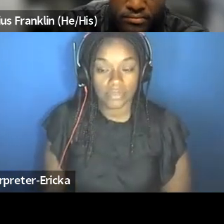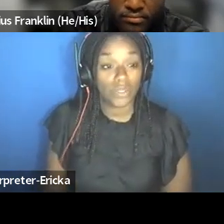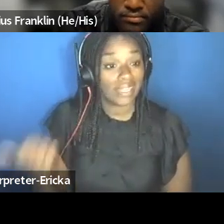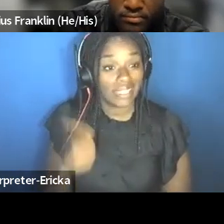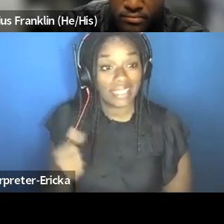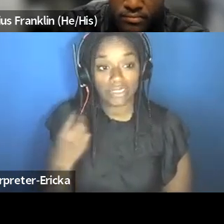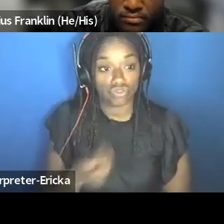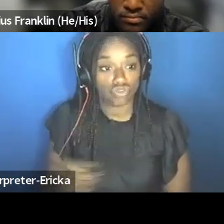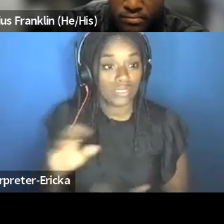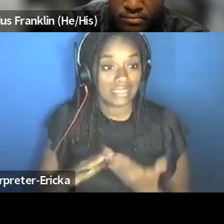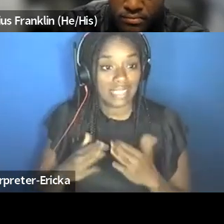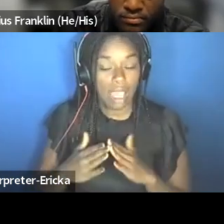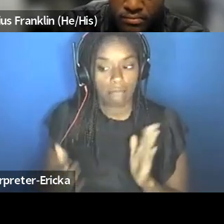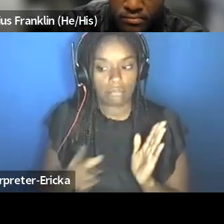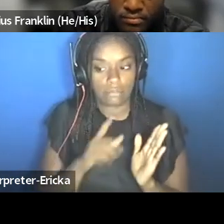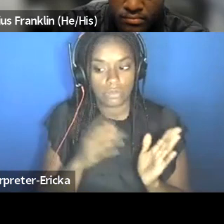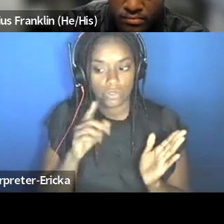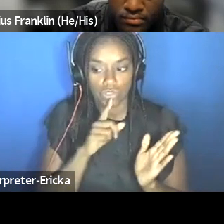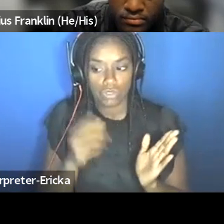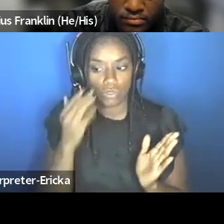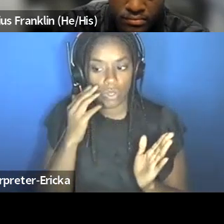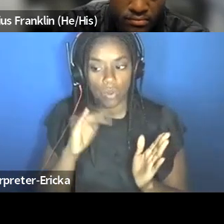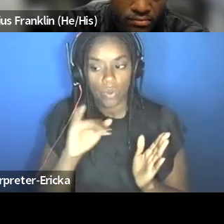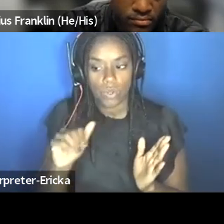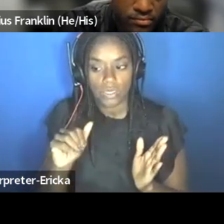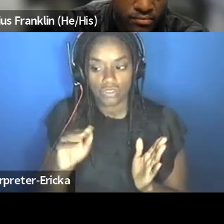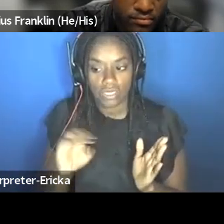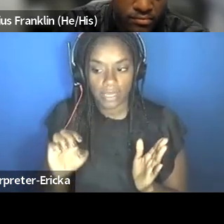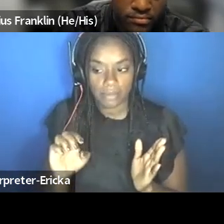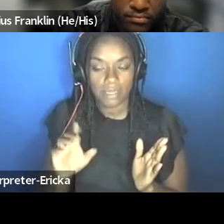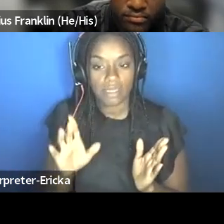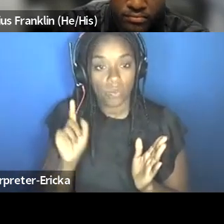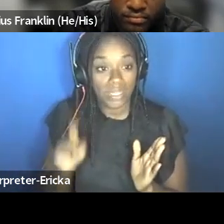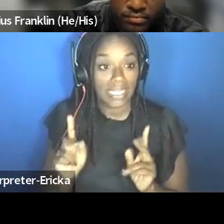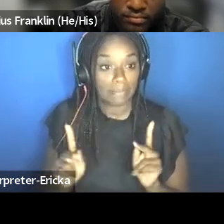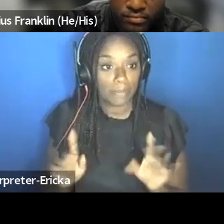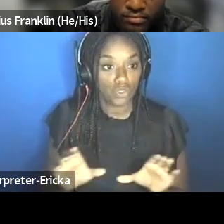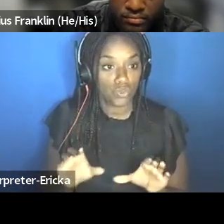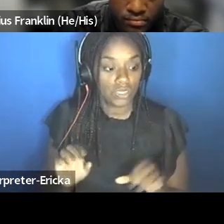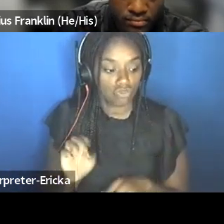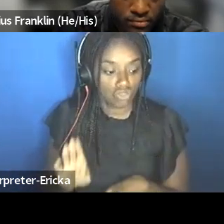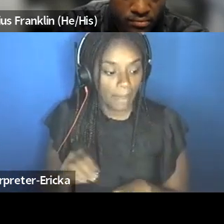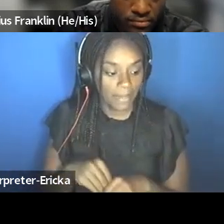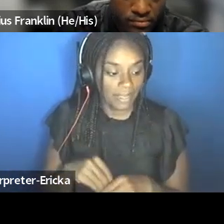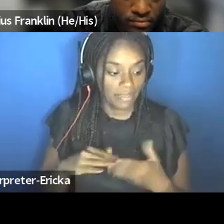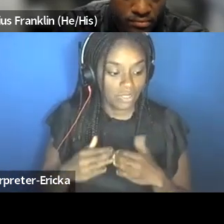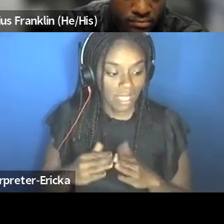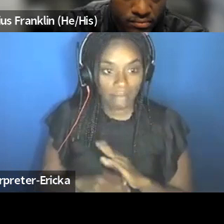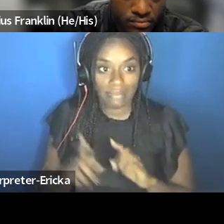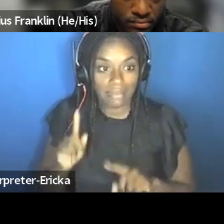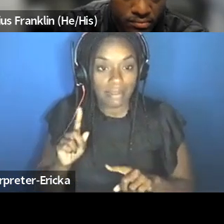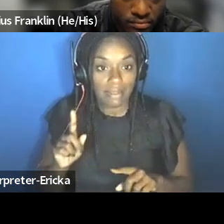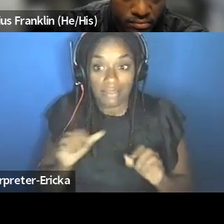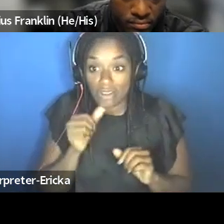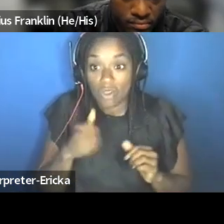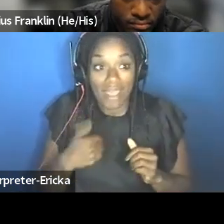sure Jamie's knows about it, it's just like, we need people to do the jobs in the towns. There's nowhere for them to live. These